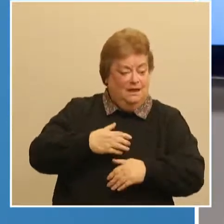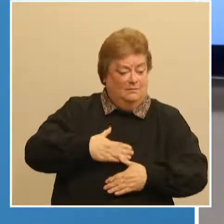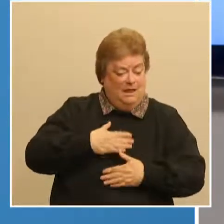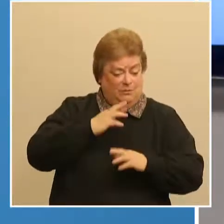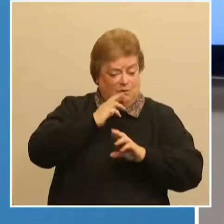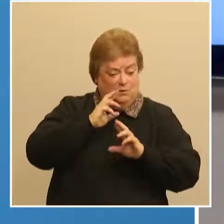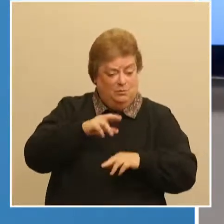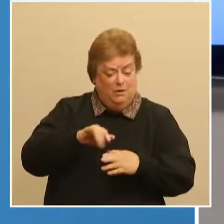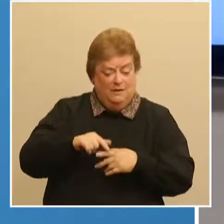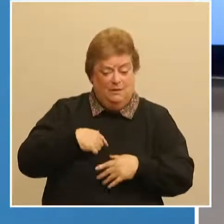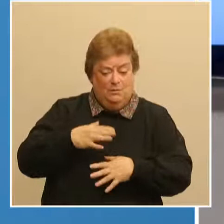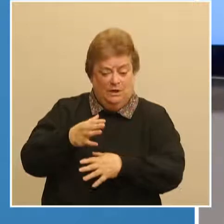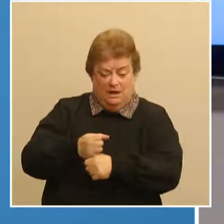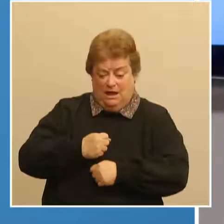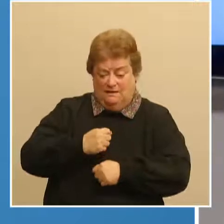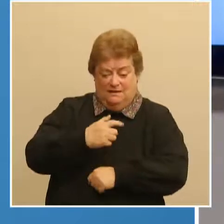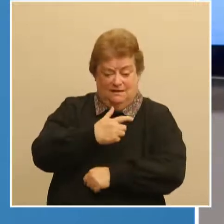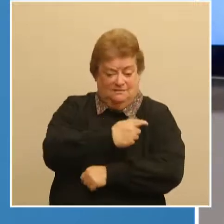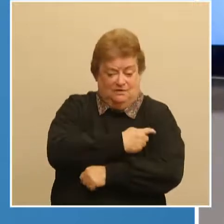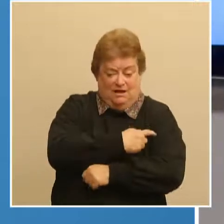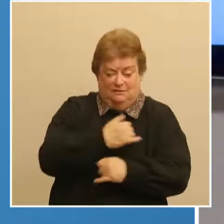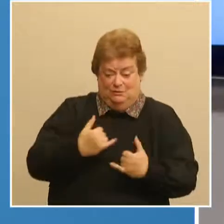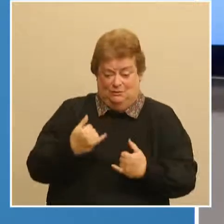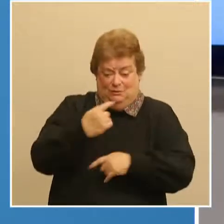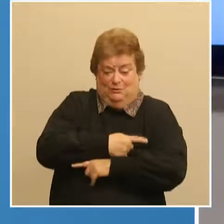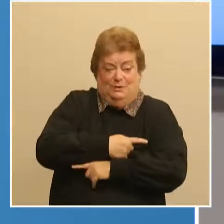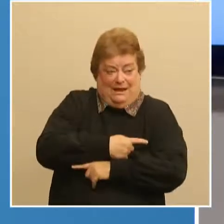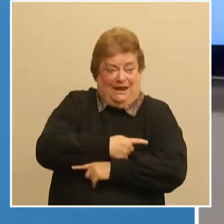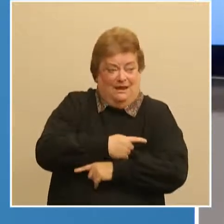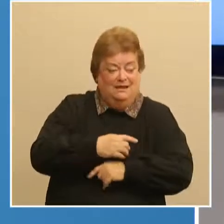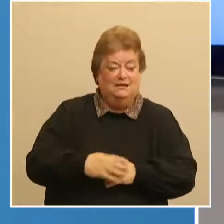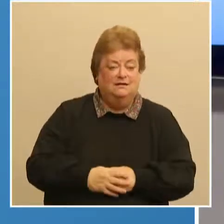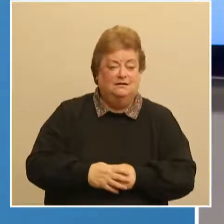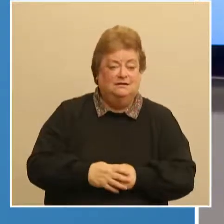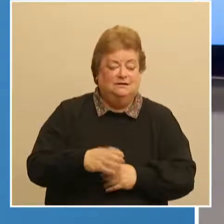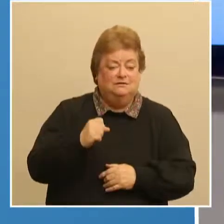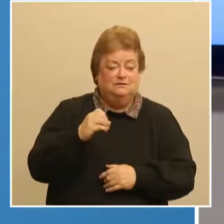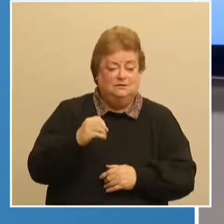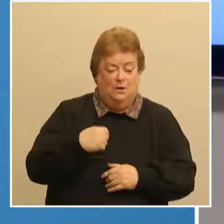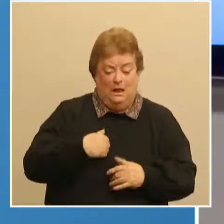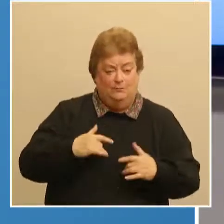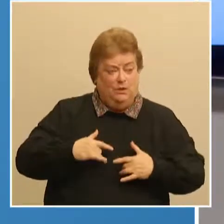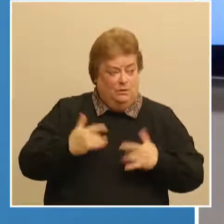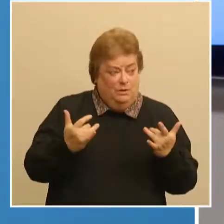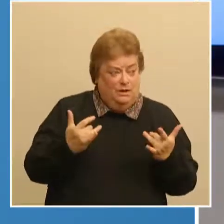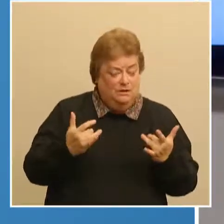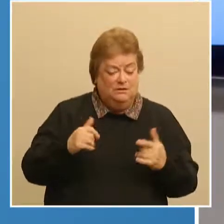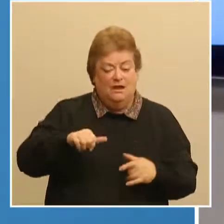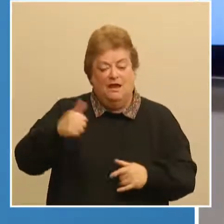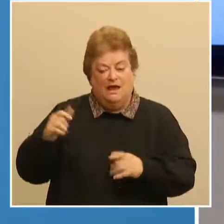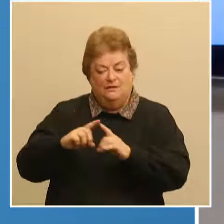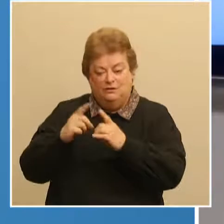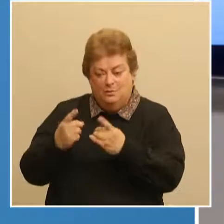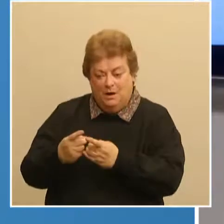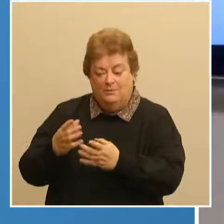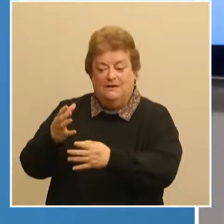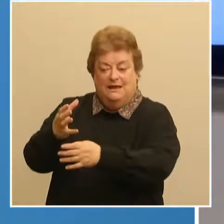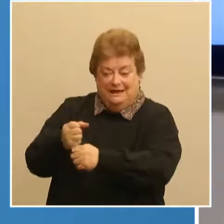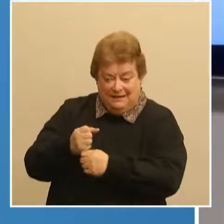report we received vaccine today. So I'm really thrilled. Some of the other departments have their vaccine coming